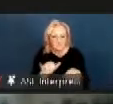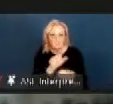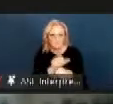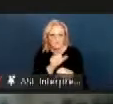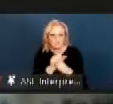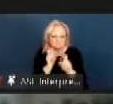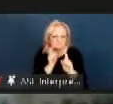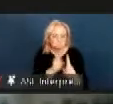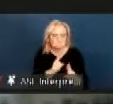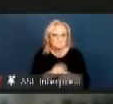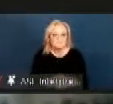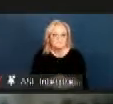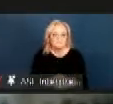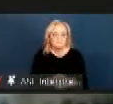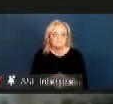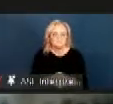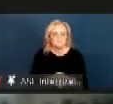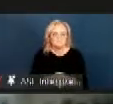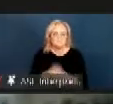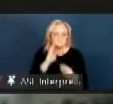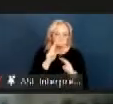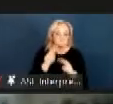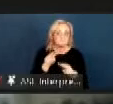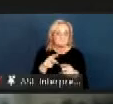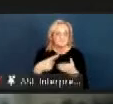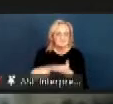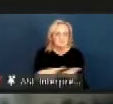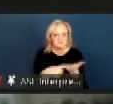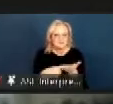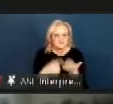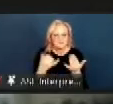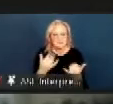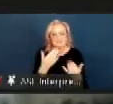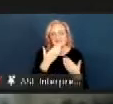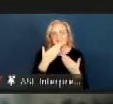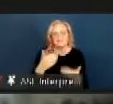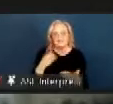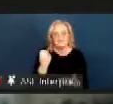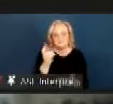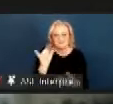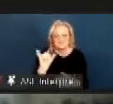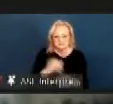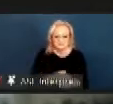So I'm looking forward to the conversation today. Thanks, Christy.